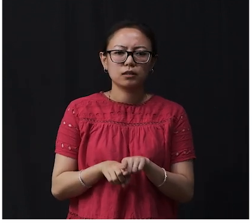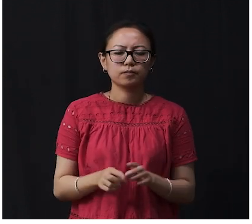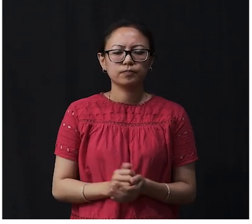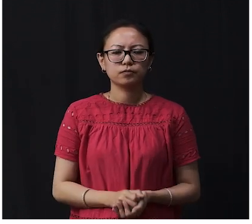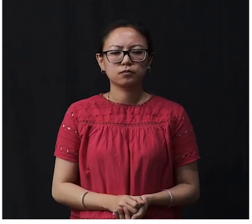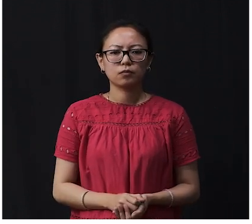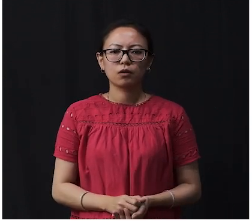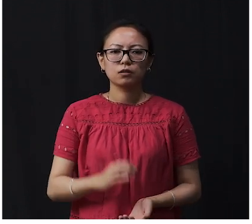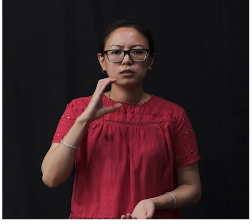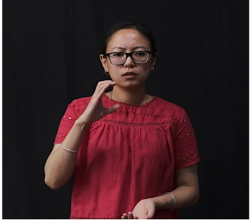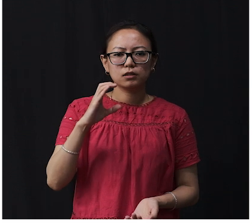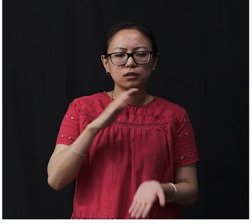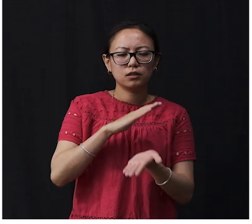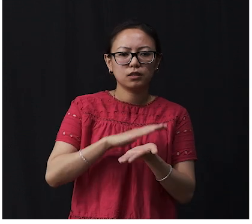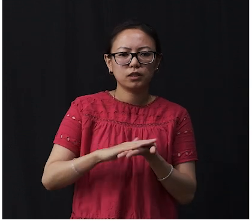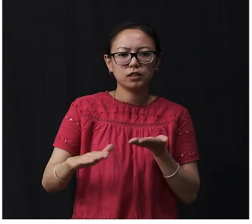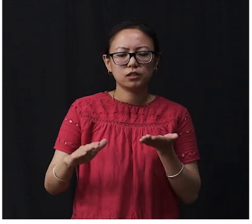all spell together?